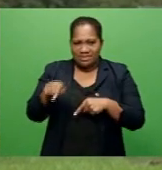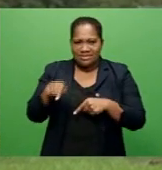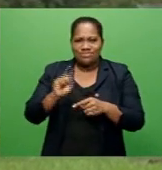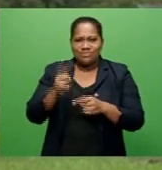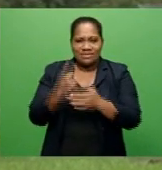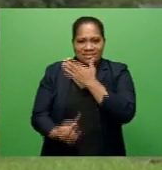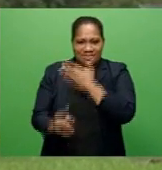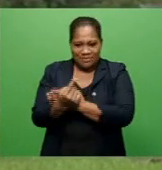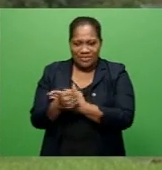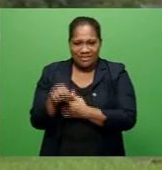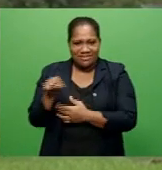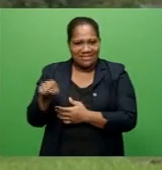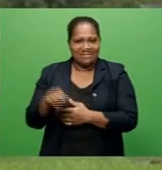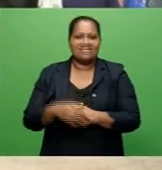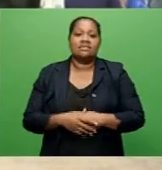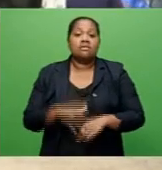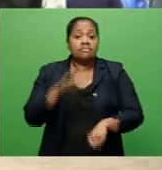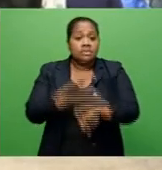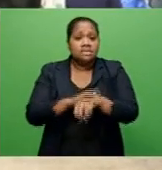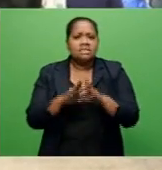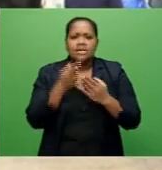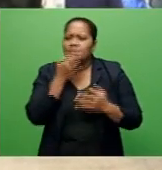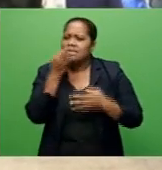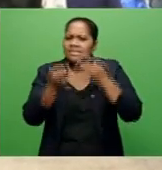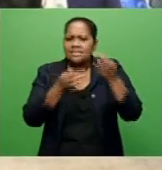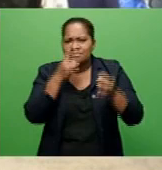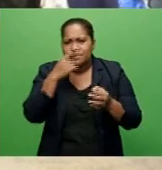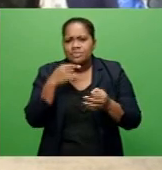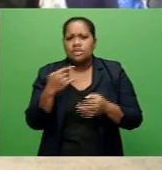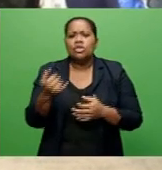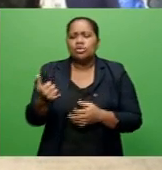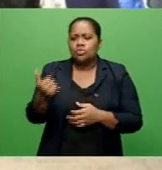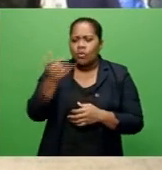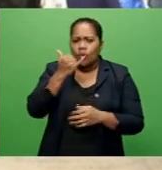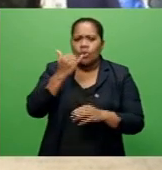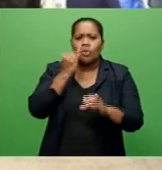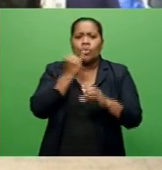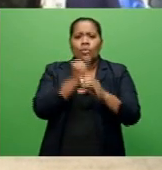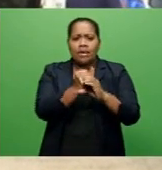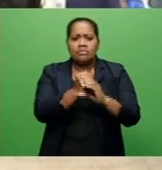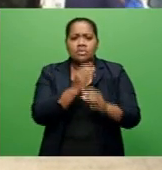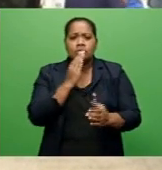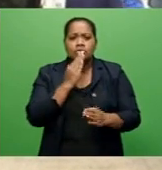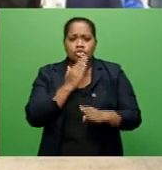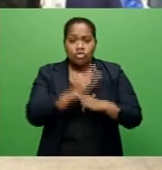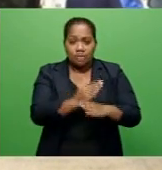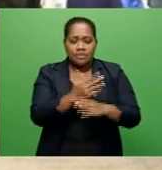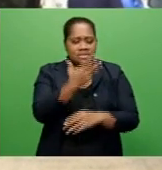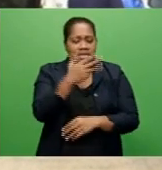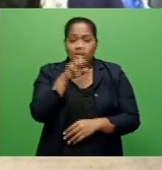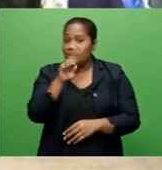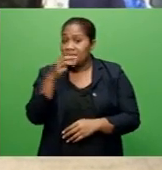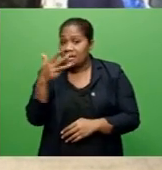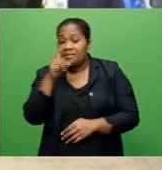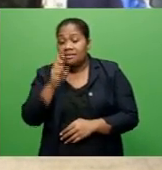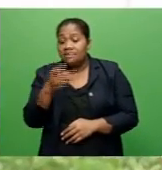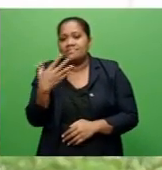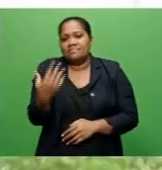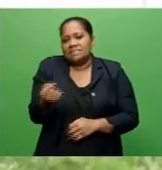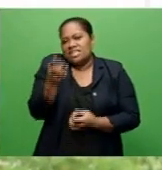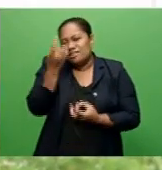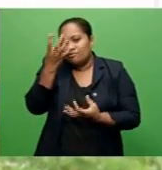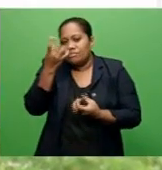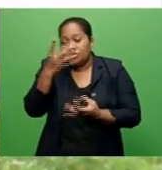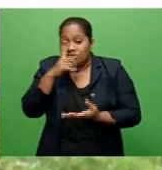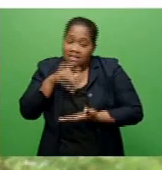the incident. Police are requesting members of the public to call Crime Stoppers on 919 if they have any information that could help.